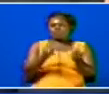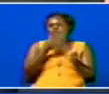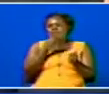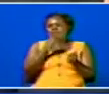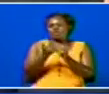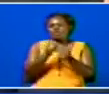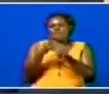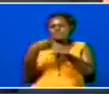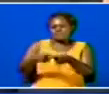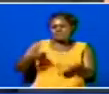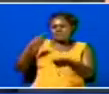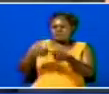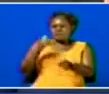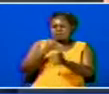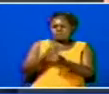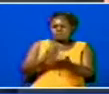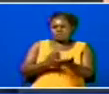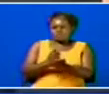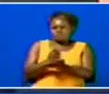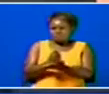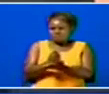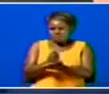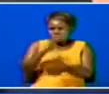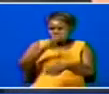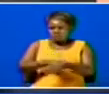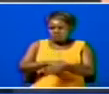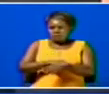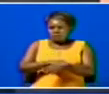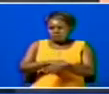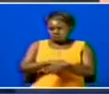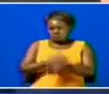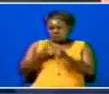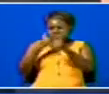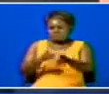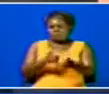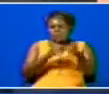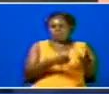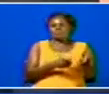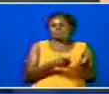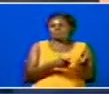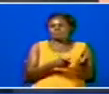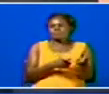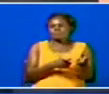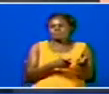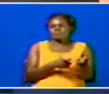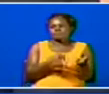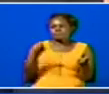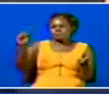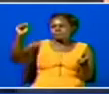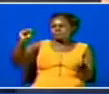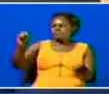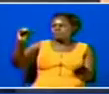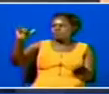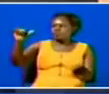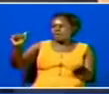each and every year to make sure that maybe they get this, they get into the list of the finalists of the Soya Awards. And I think